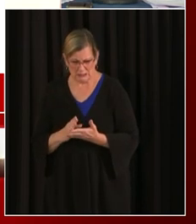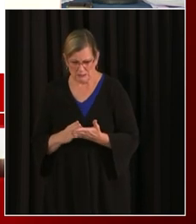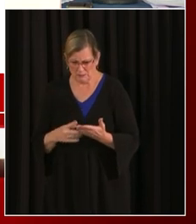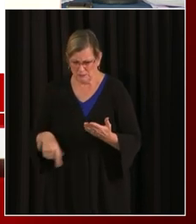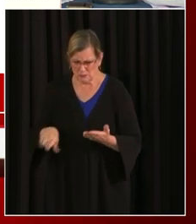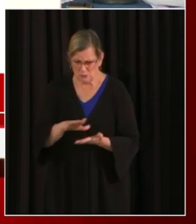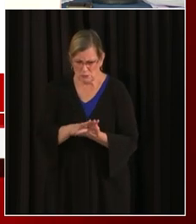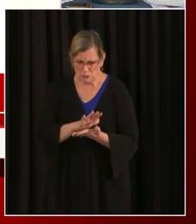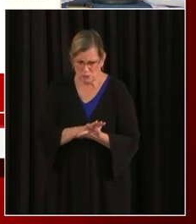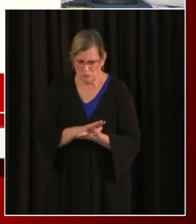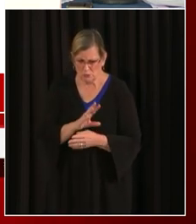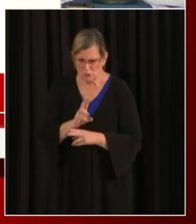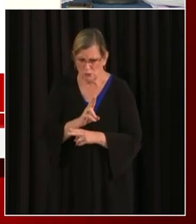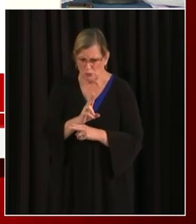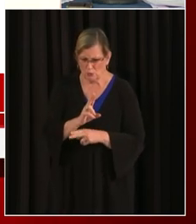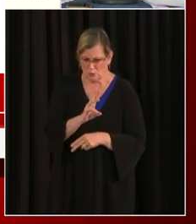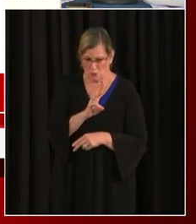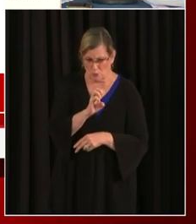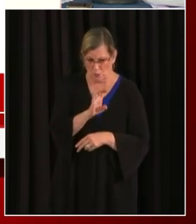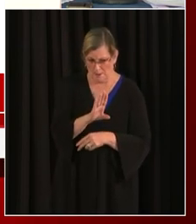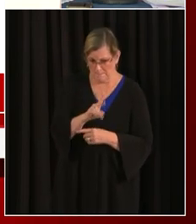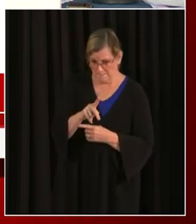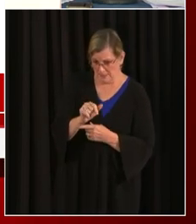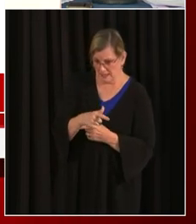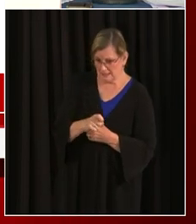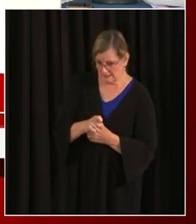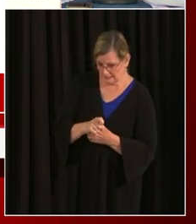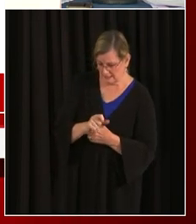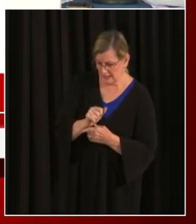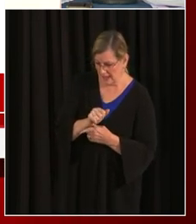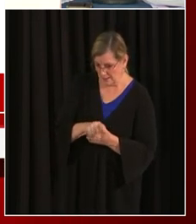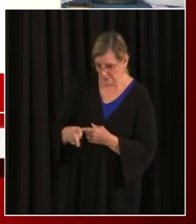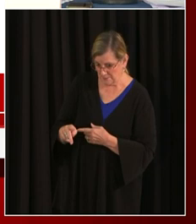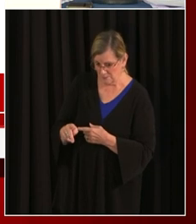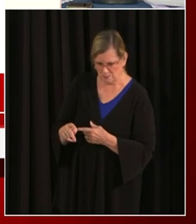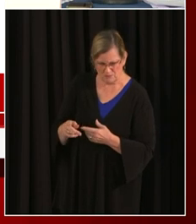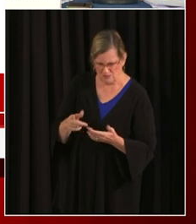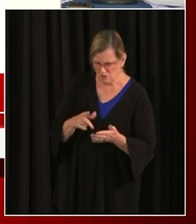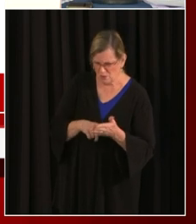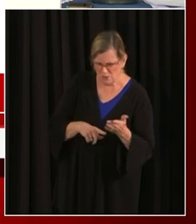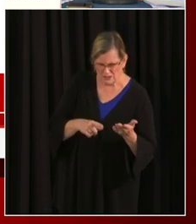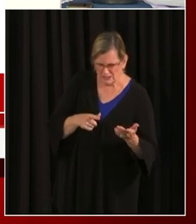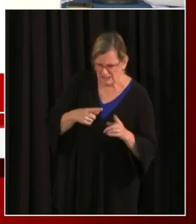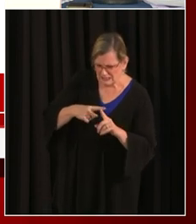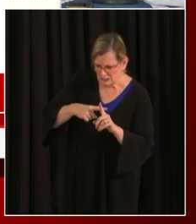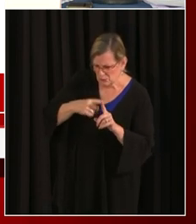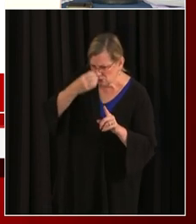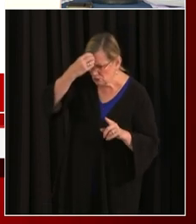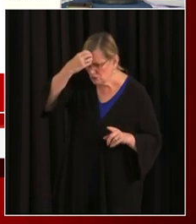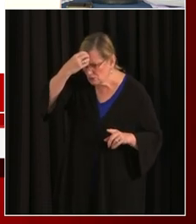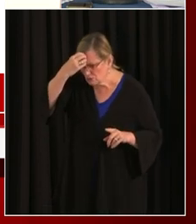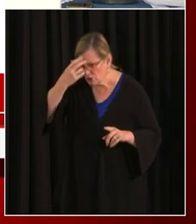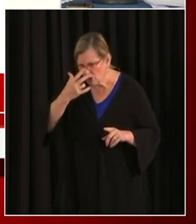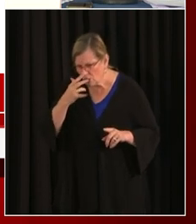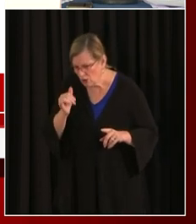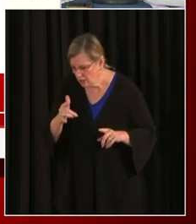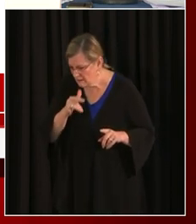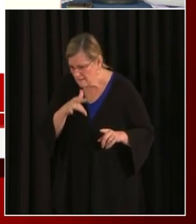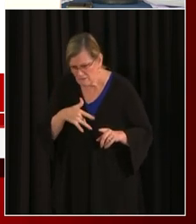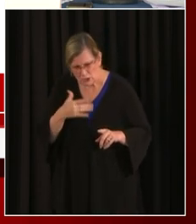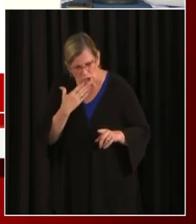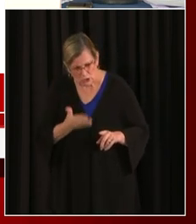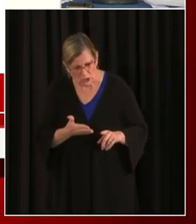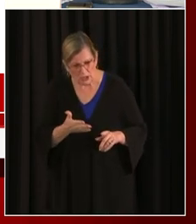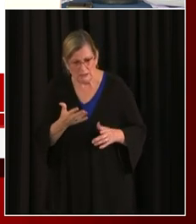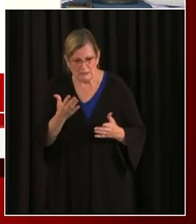for families to report before they arrived what the temperatures were and whether their students were feeling well. So if possible, that